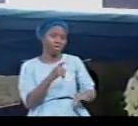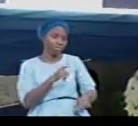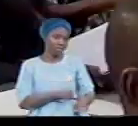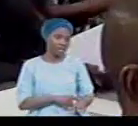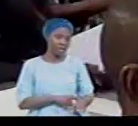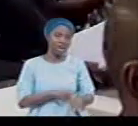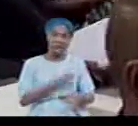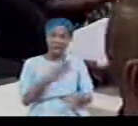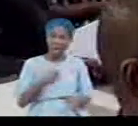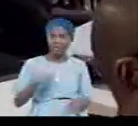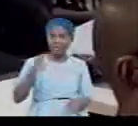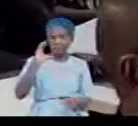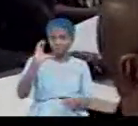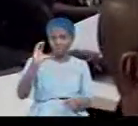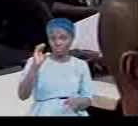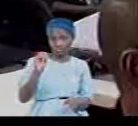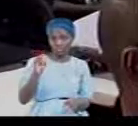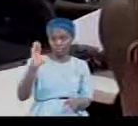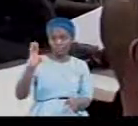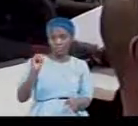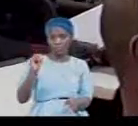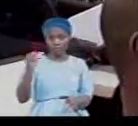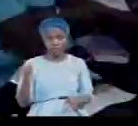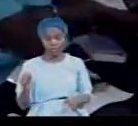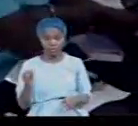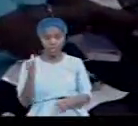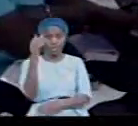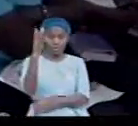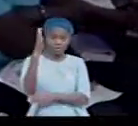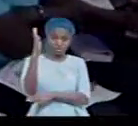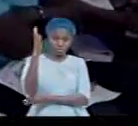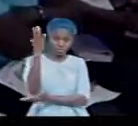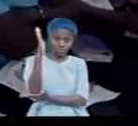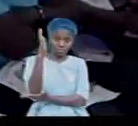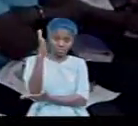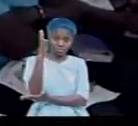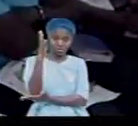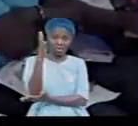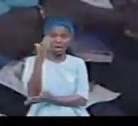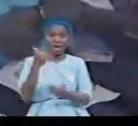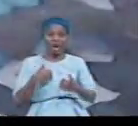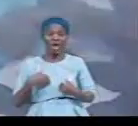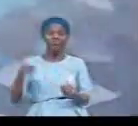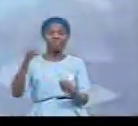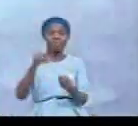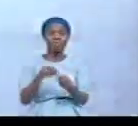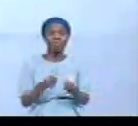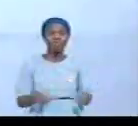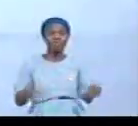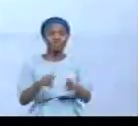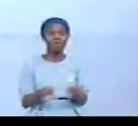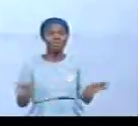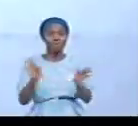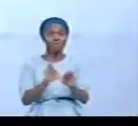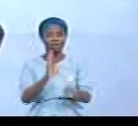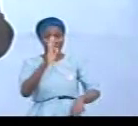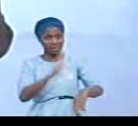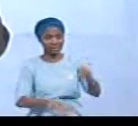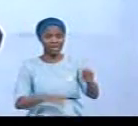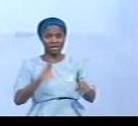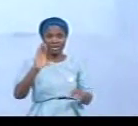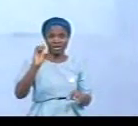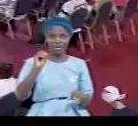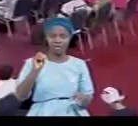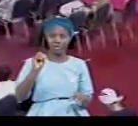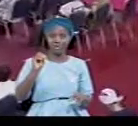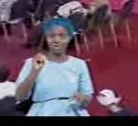corn. Am I right? Stay there. Don't give up. It